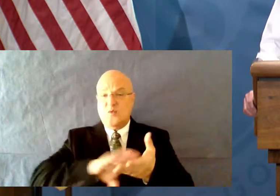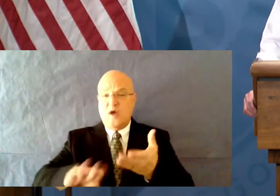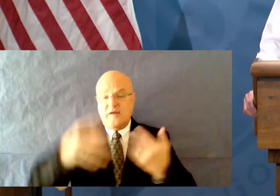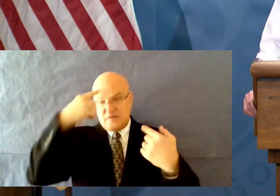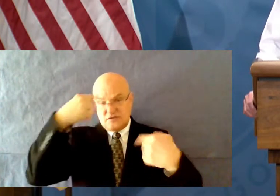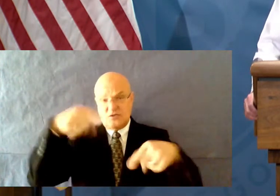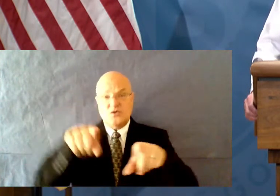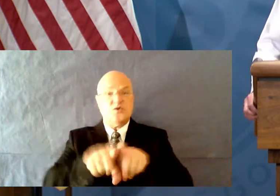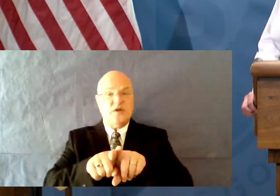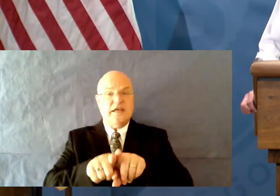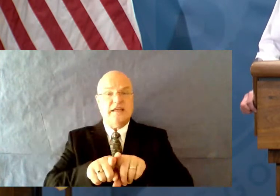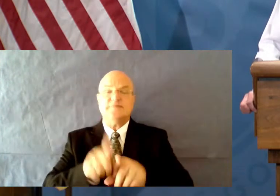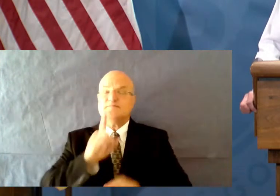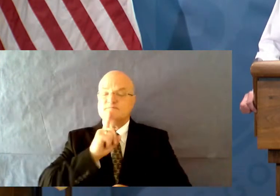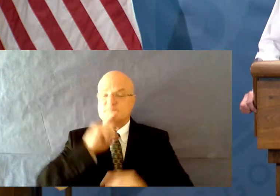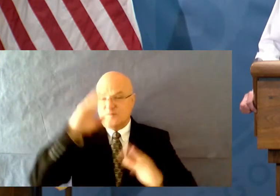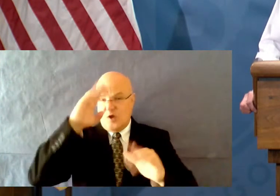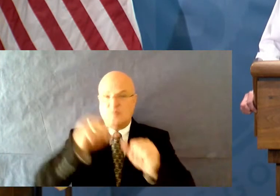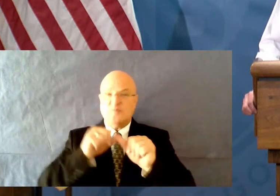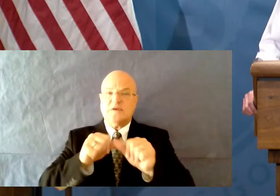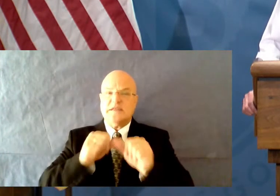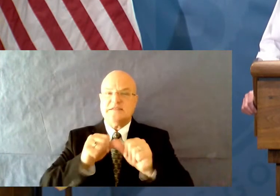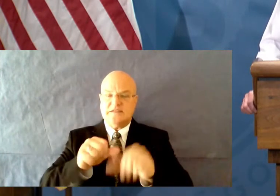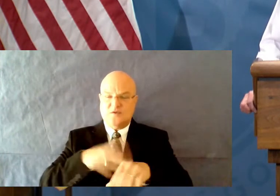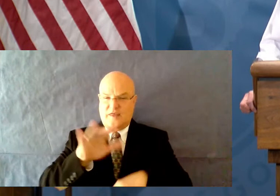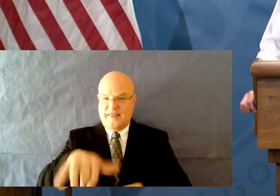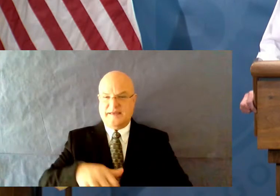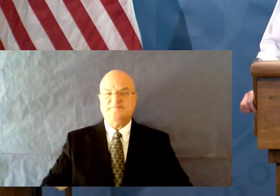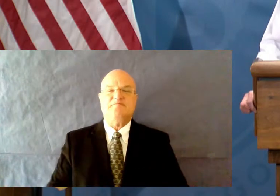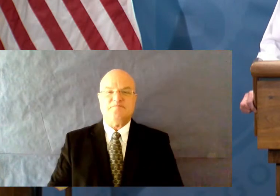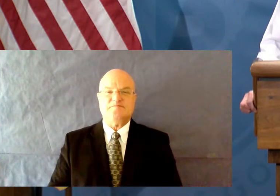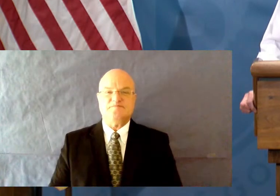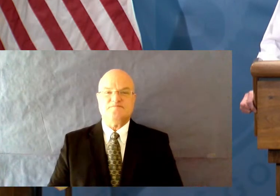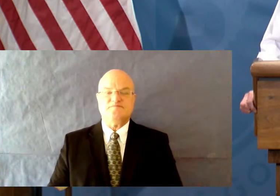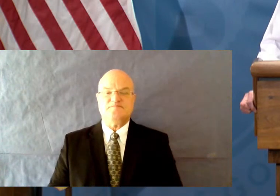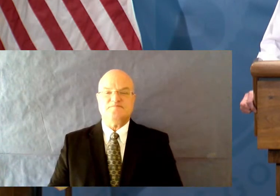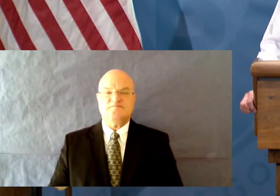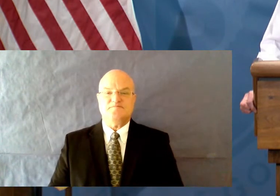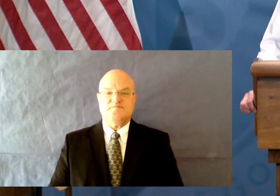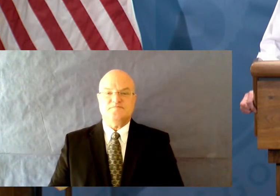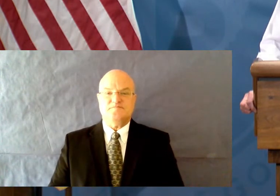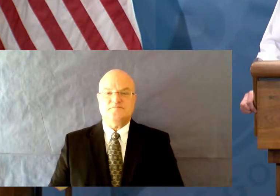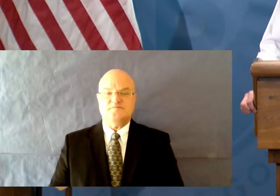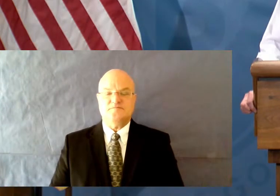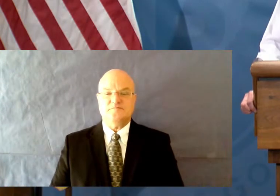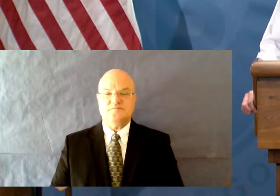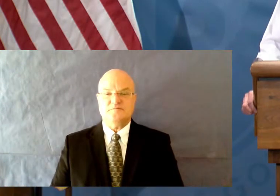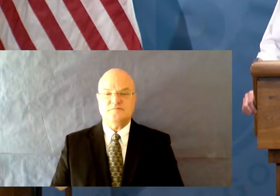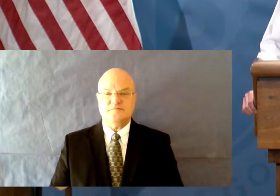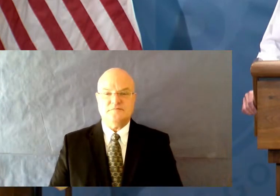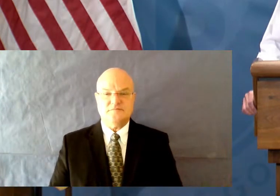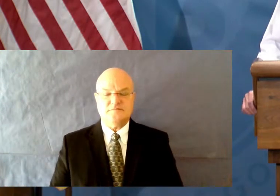upon, I certainly hope that it will continue beyond that. Next question.